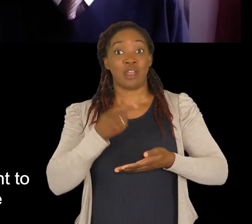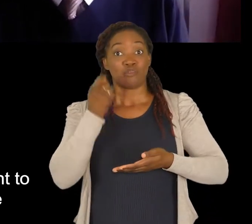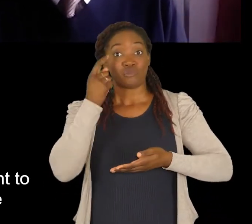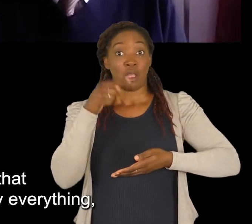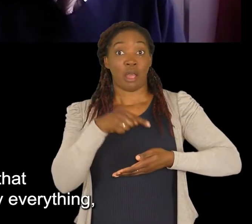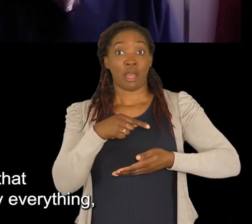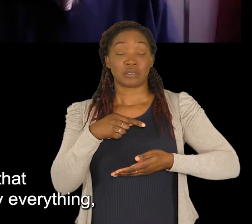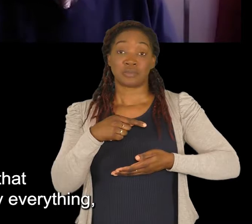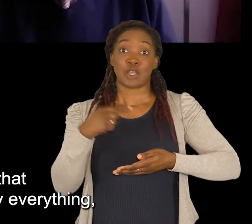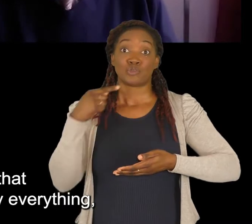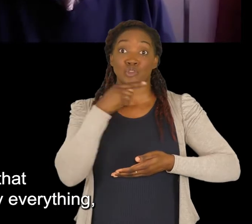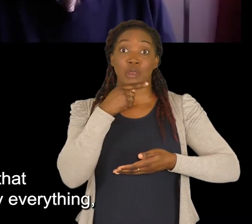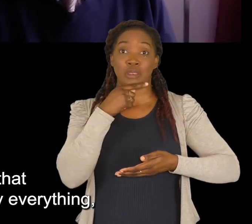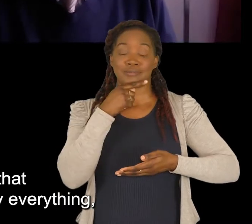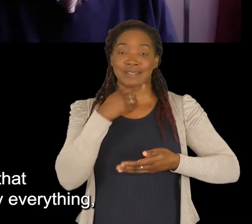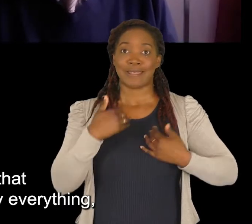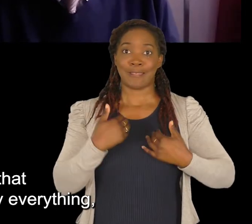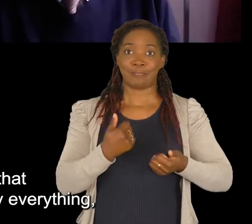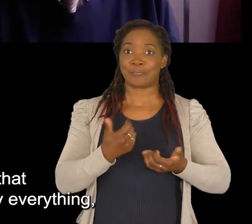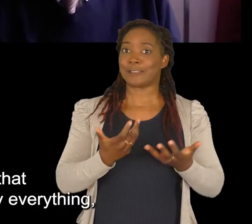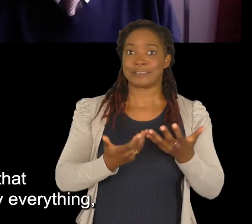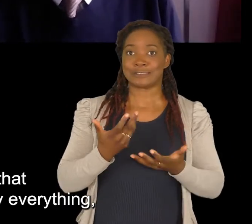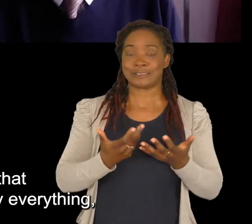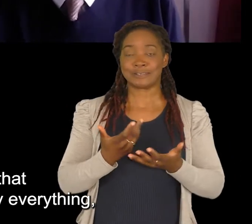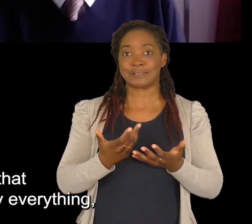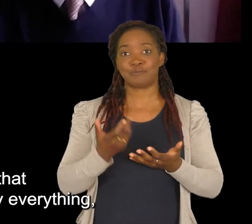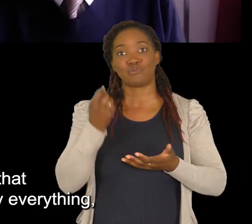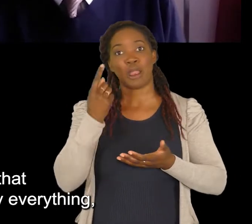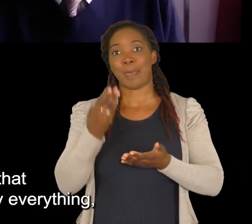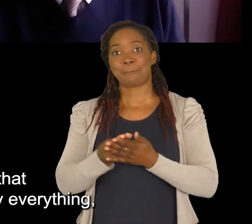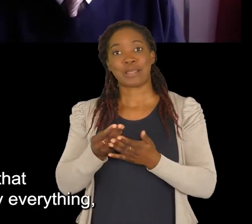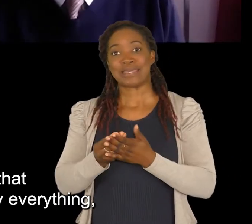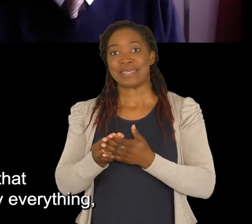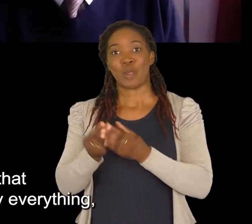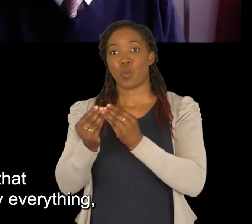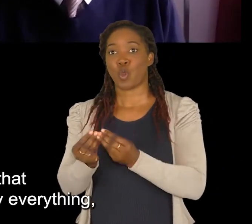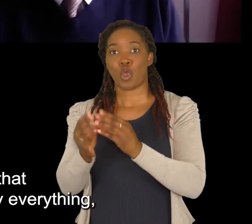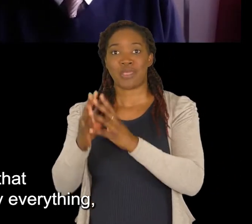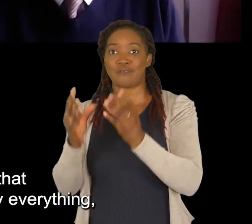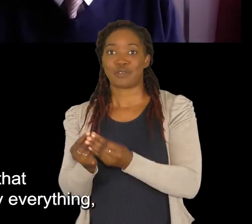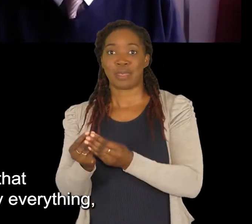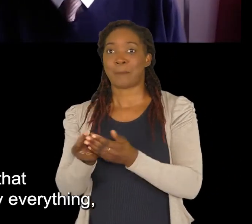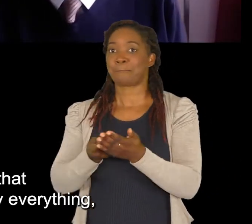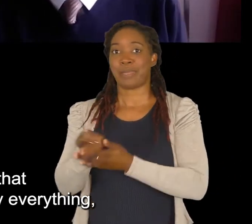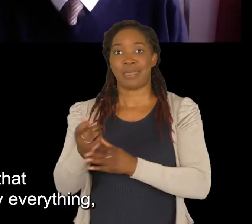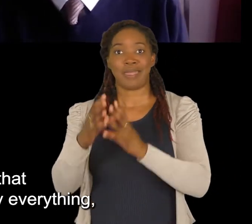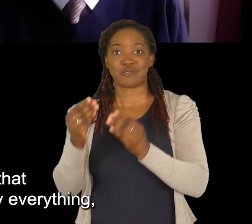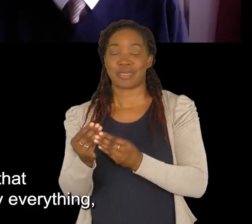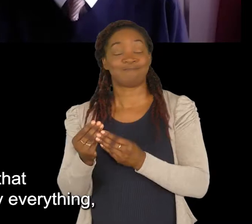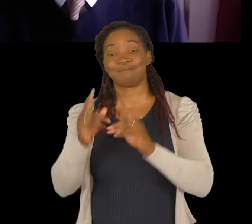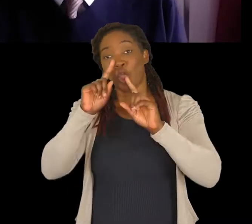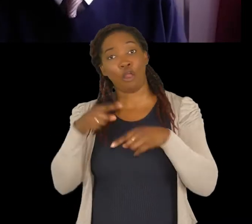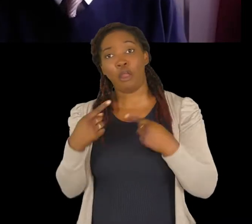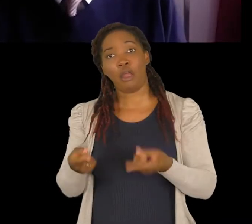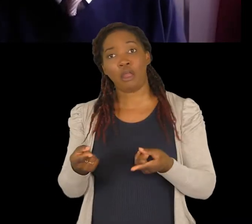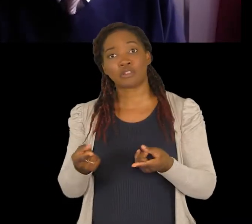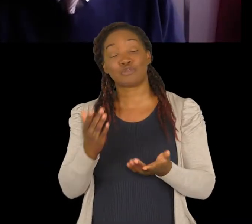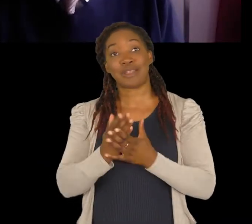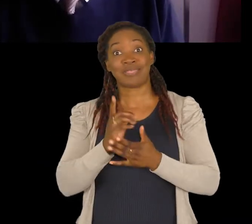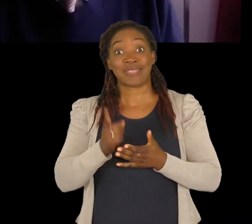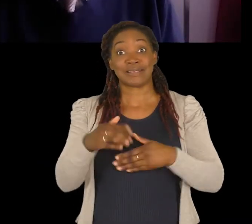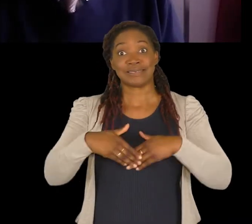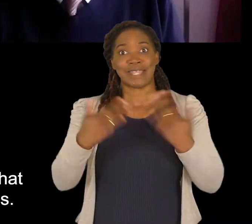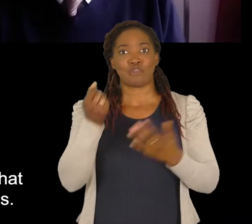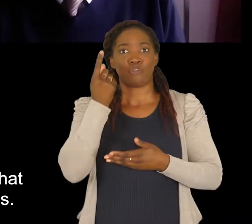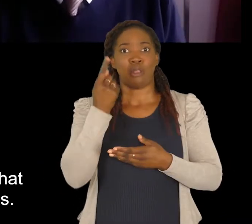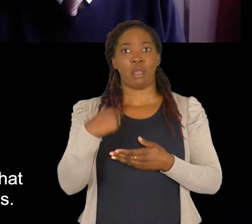that I still wouldn't like nice things in my life anymore, Rosa, but when you realize that money can't buy everything, and trust me, it can't buy everything,